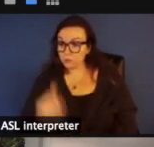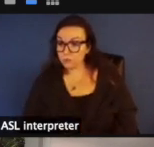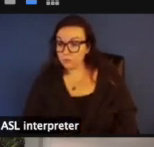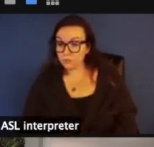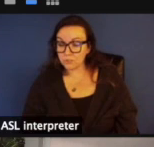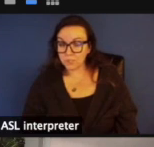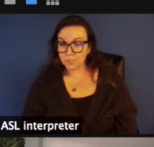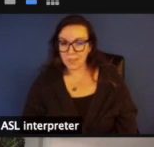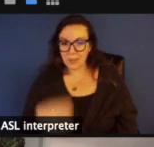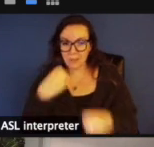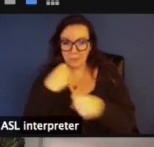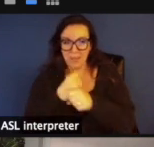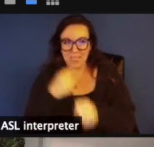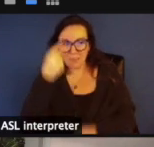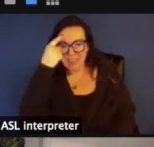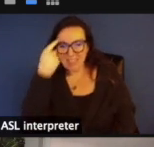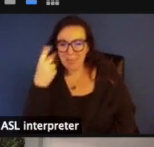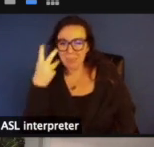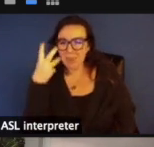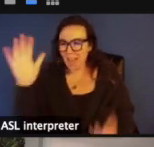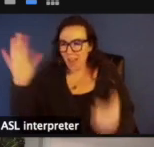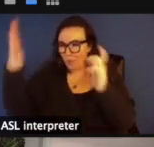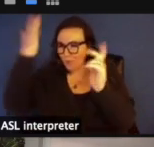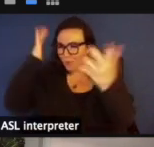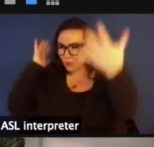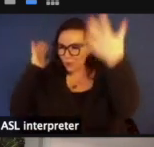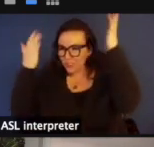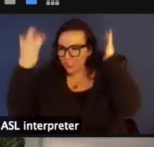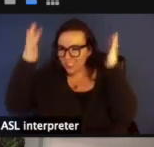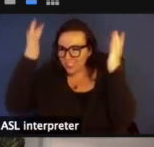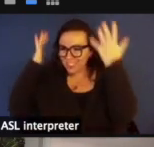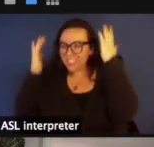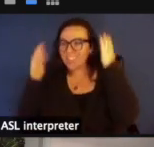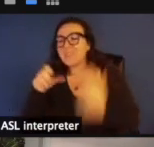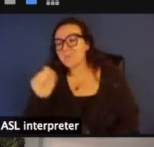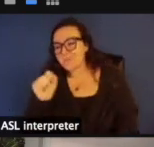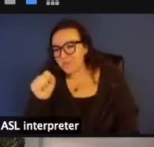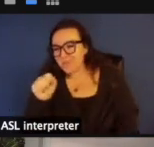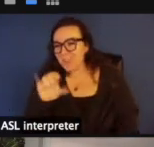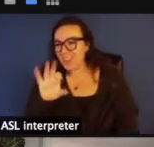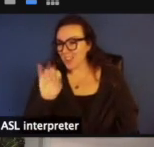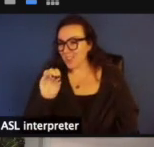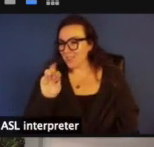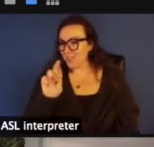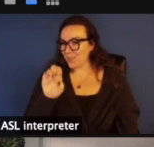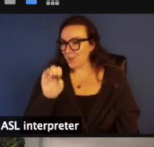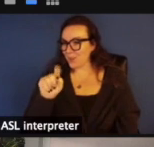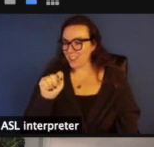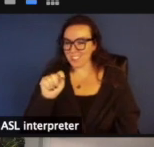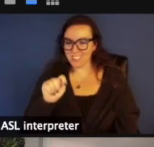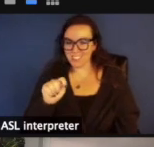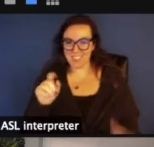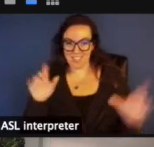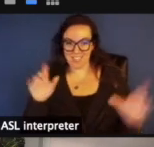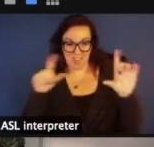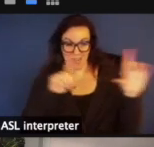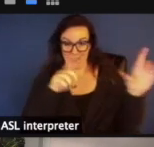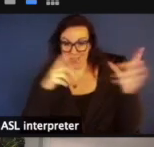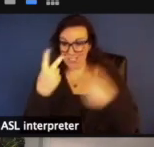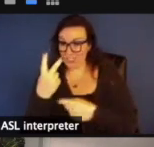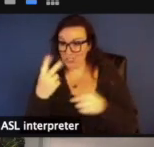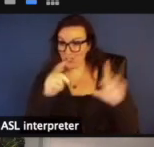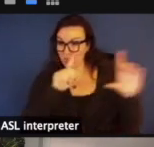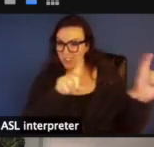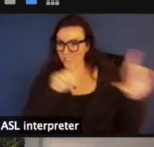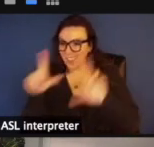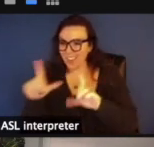It makes me think of being out in the woods. Yeah. In a forest. Okay, so then there's these two pieces, right? So this is a little bit